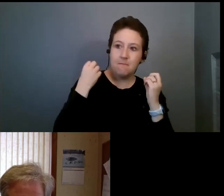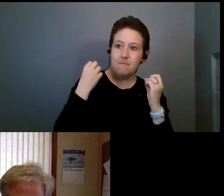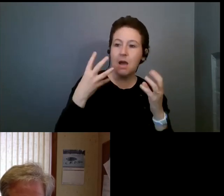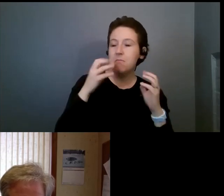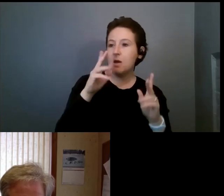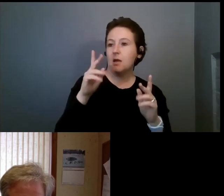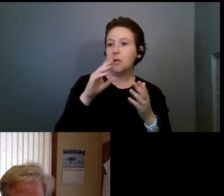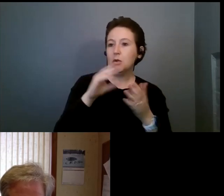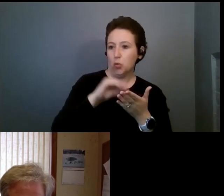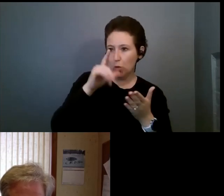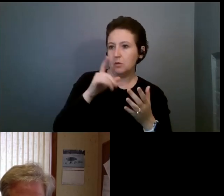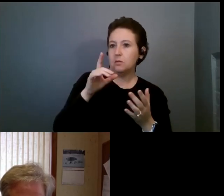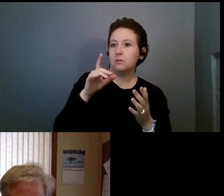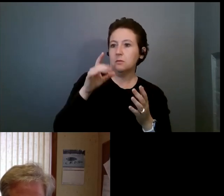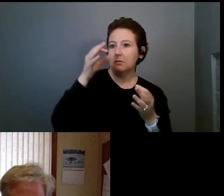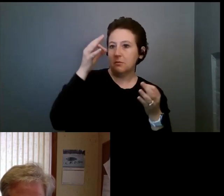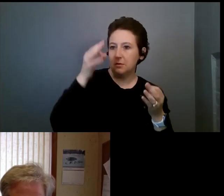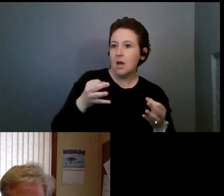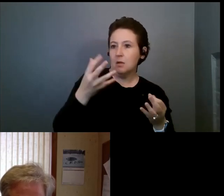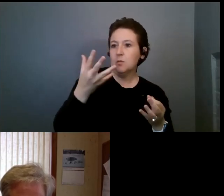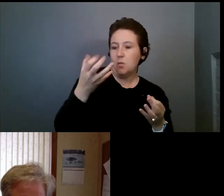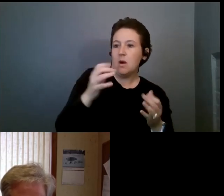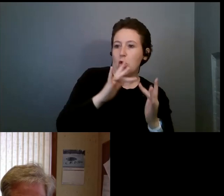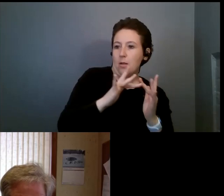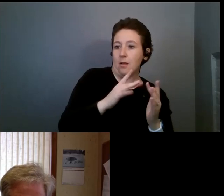online, whether pandemic or no pandemic.